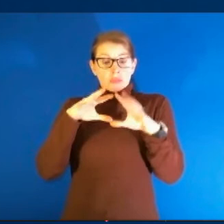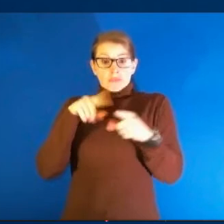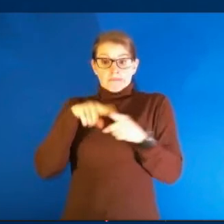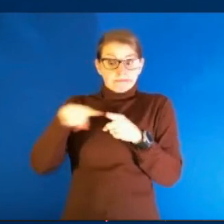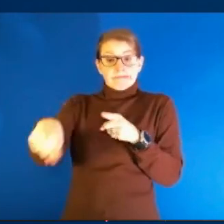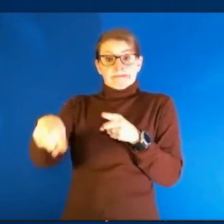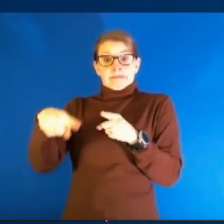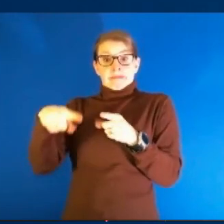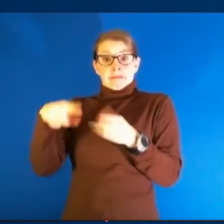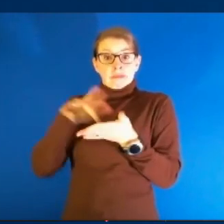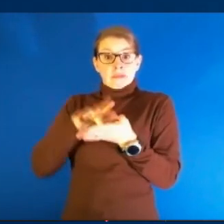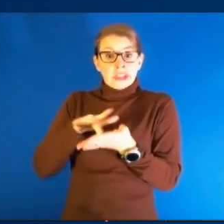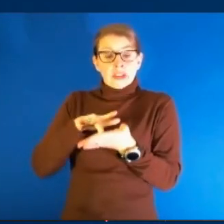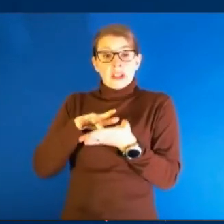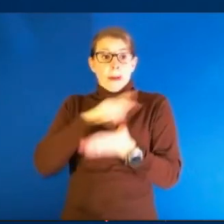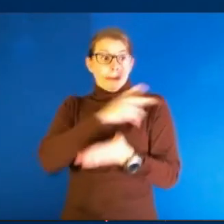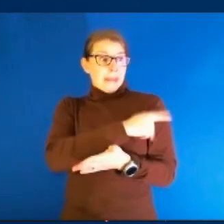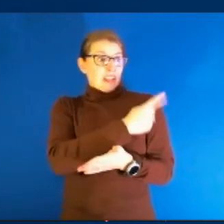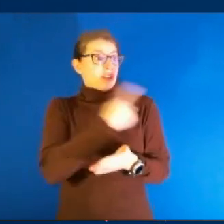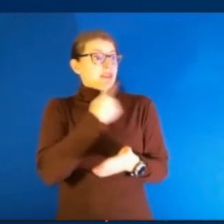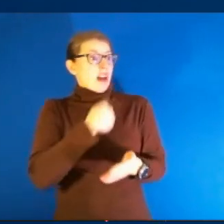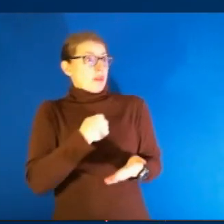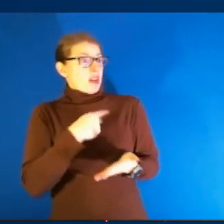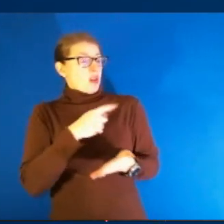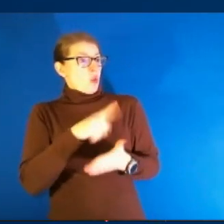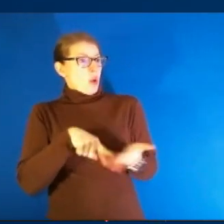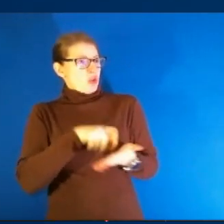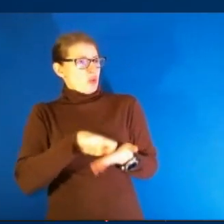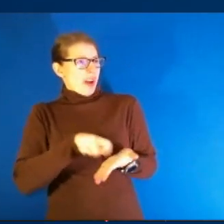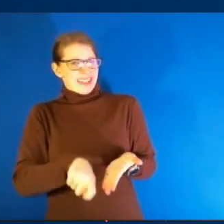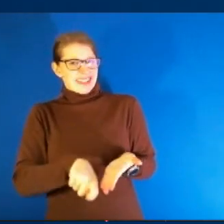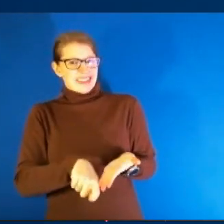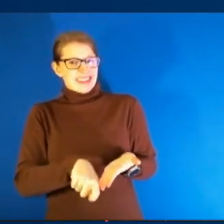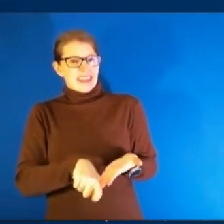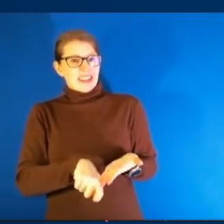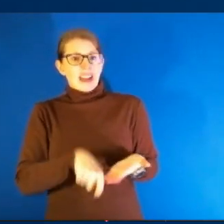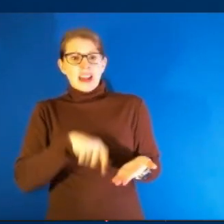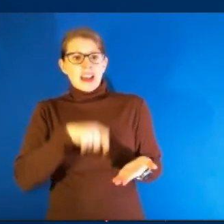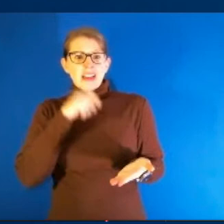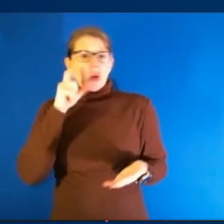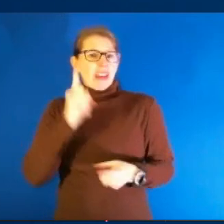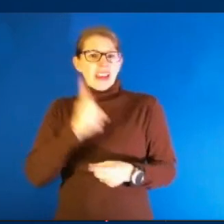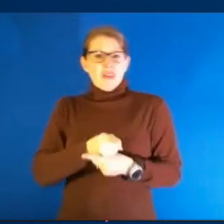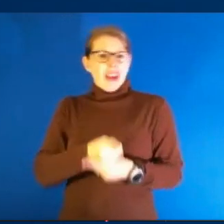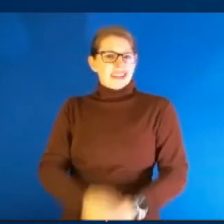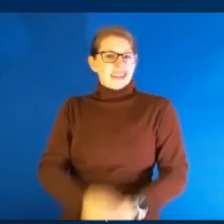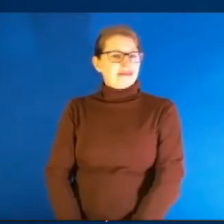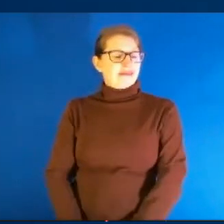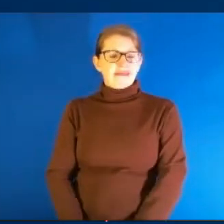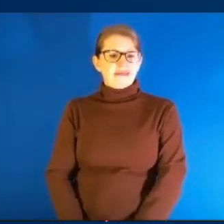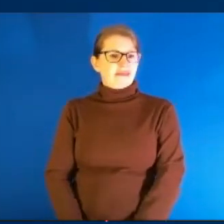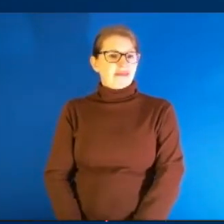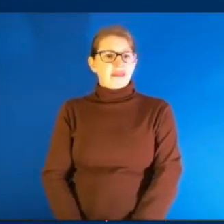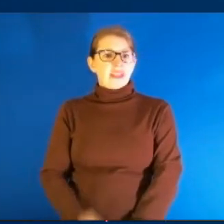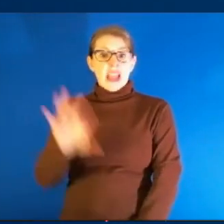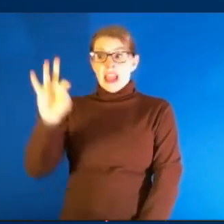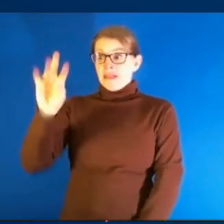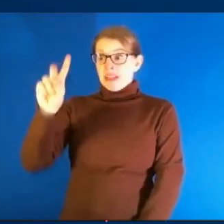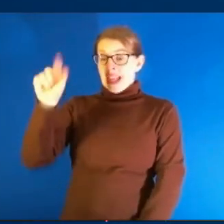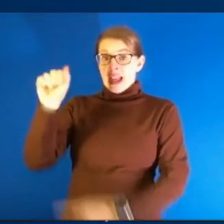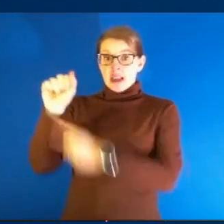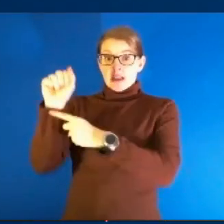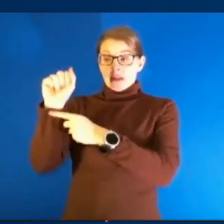years, can a patient tell me what to write? And I don't think that's right. I think if the FDA's made a decision that's going to be over the